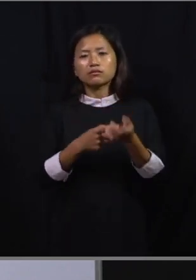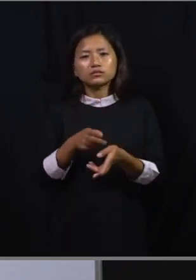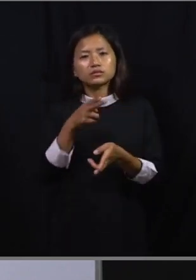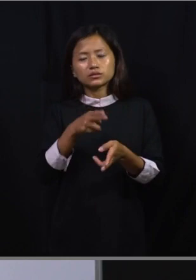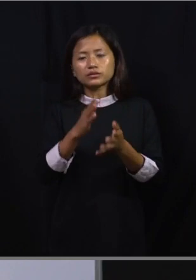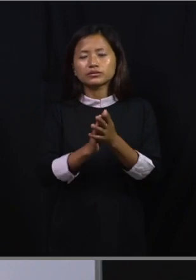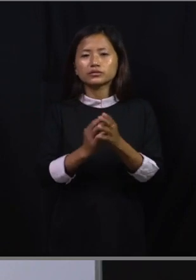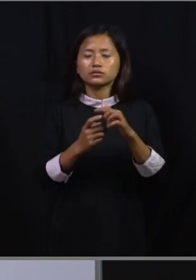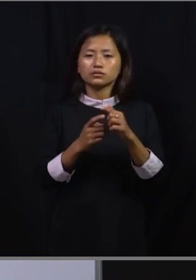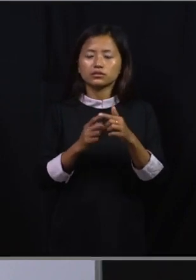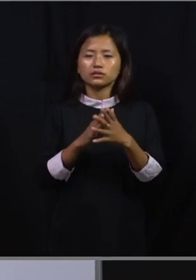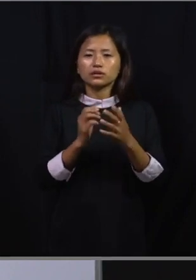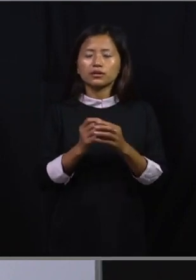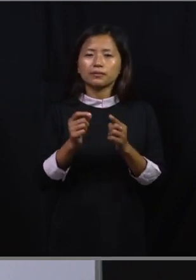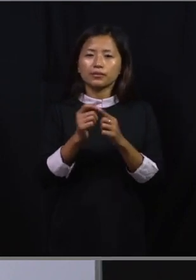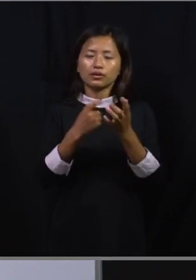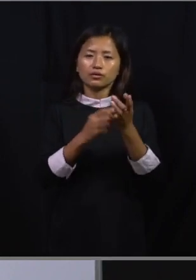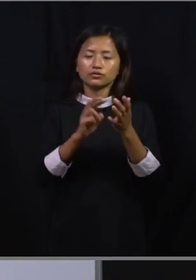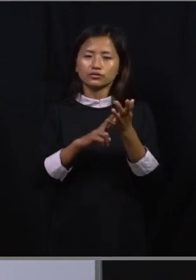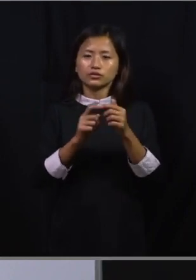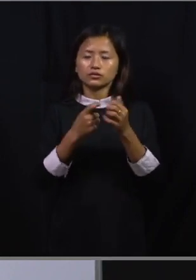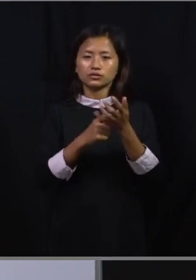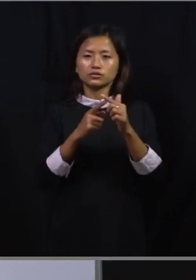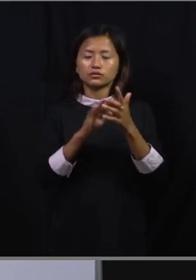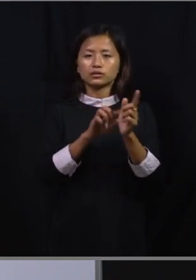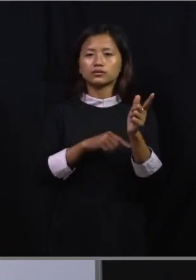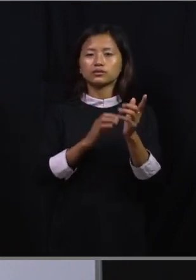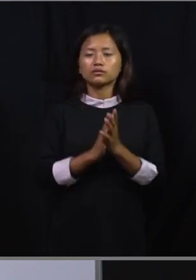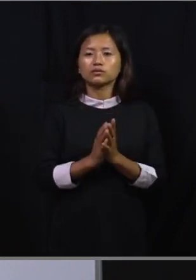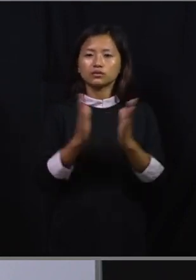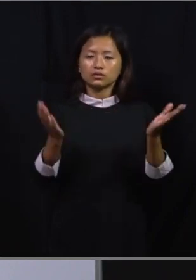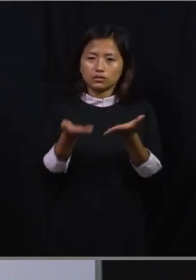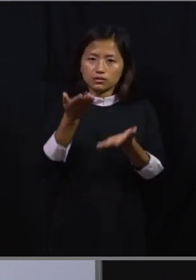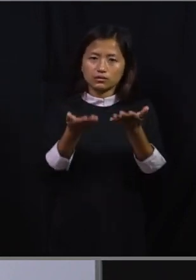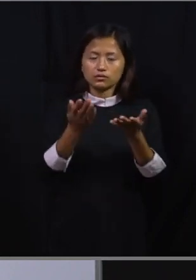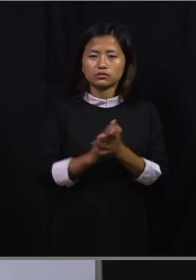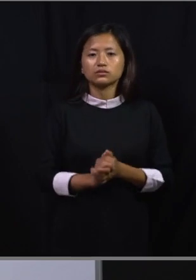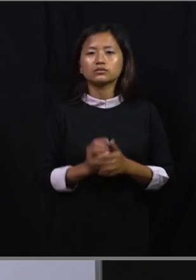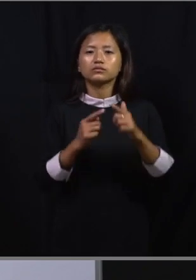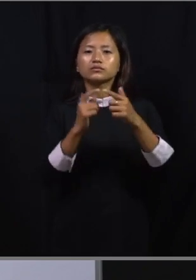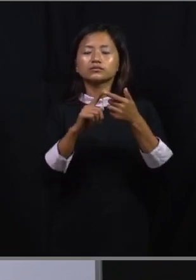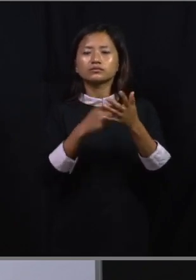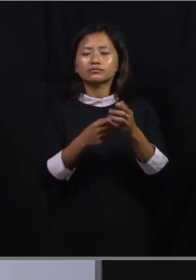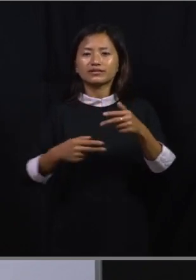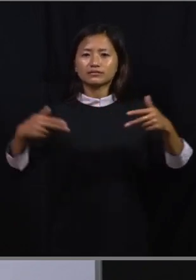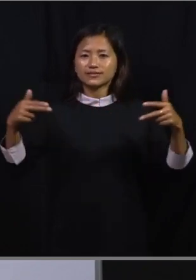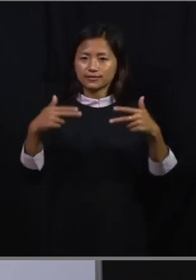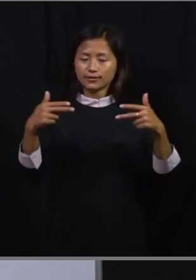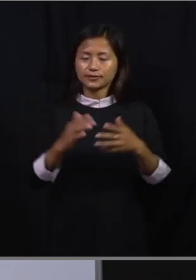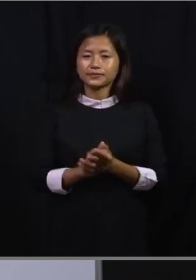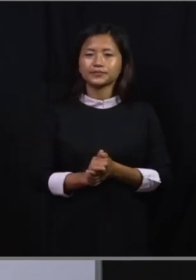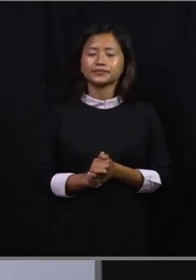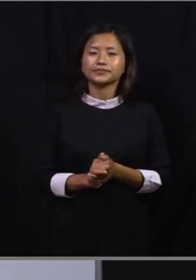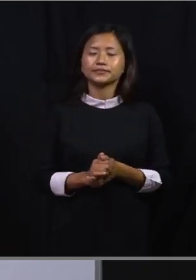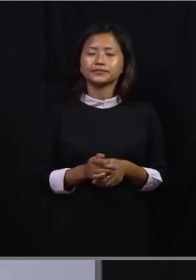of poverty, poverty is being killing a lot as when we compare to the terrorist attack that is being